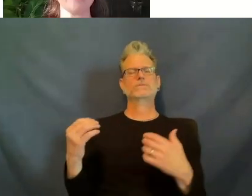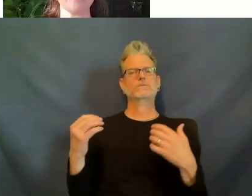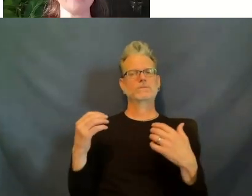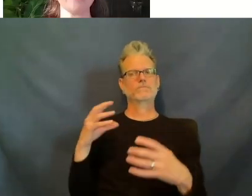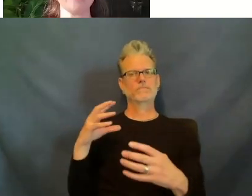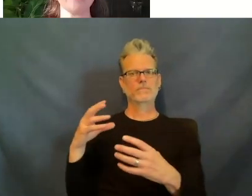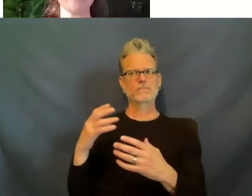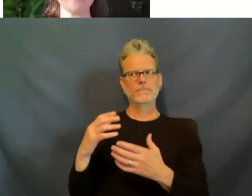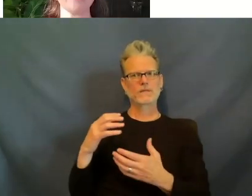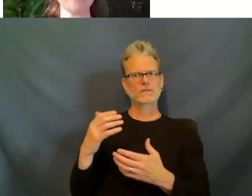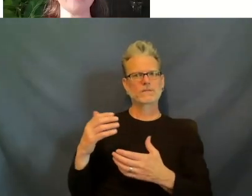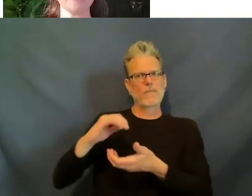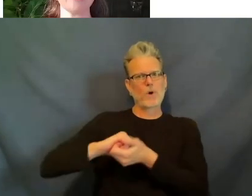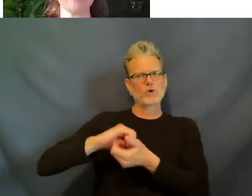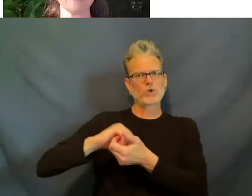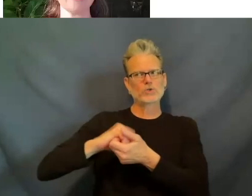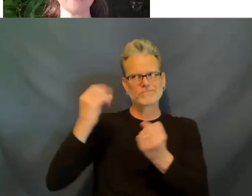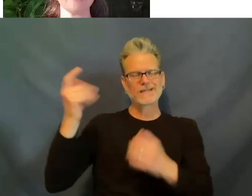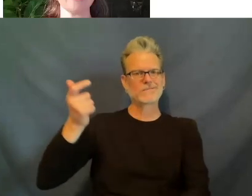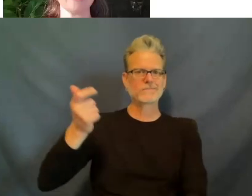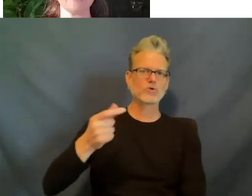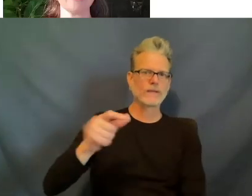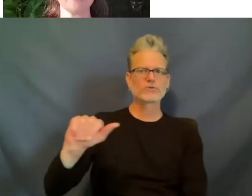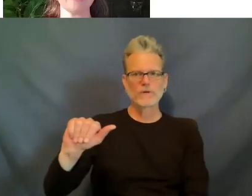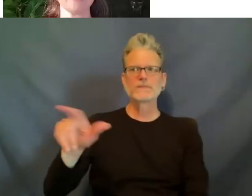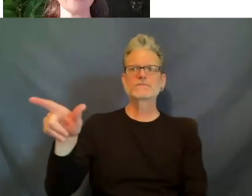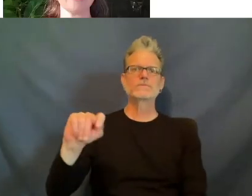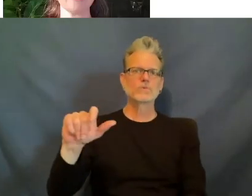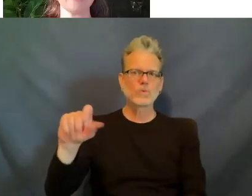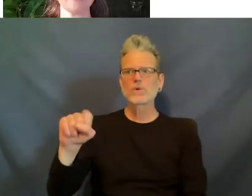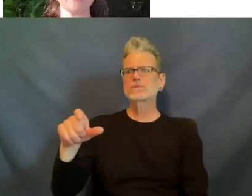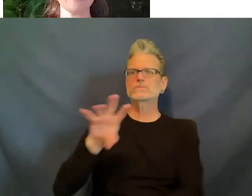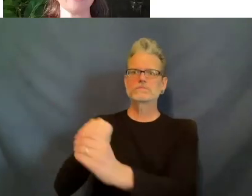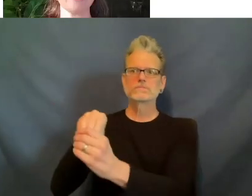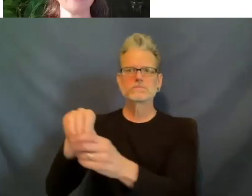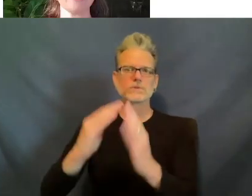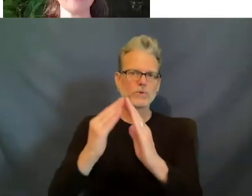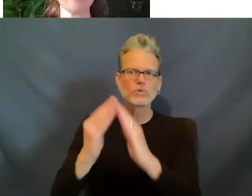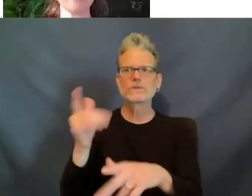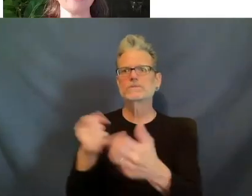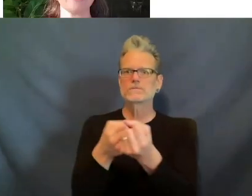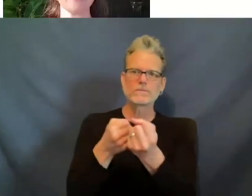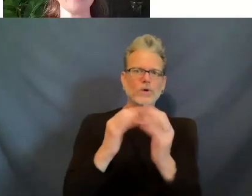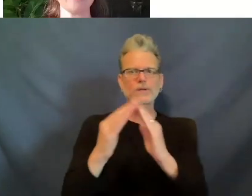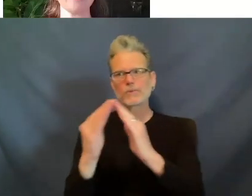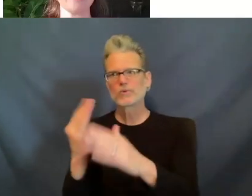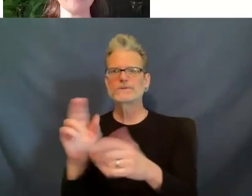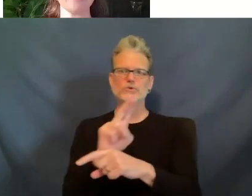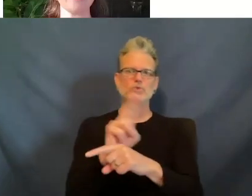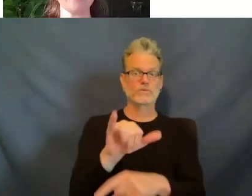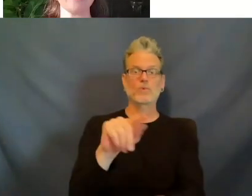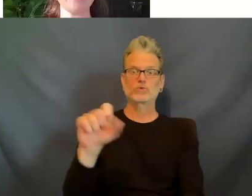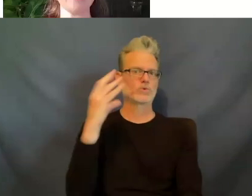partners on a lot of these grants and agreements tools, and we have been involved with communities and supporting communities and using these tools as